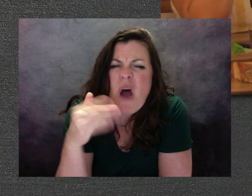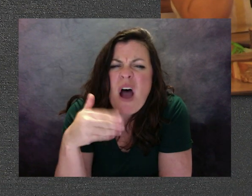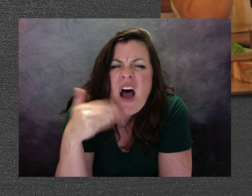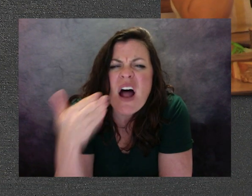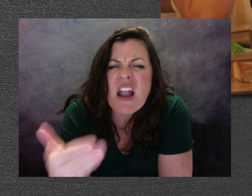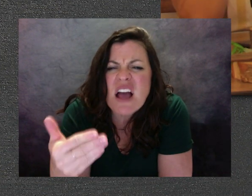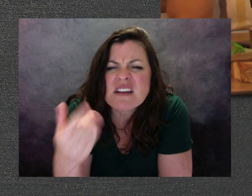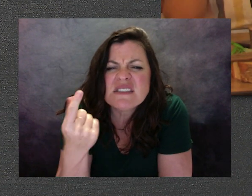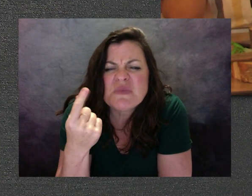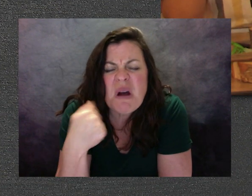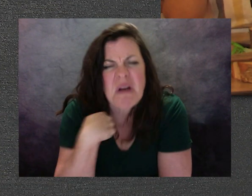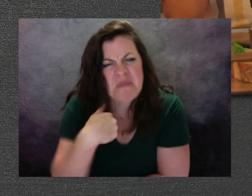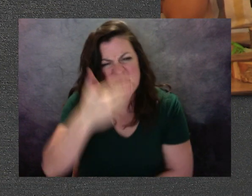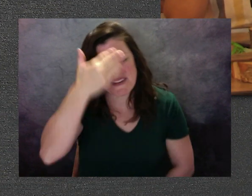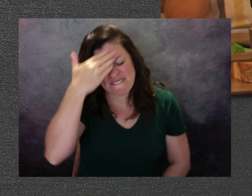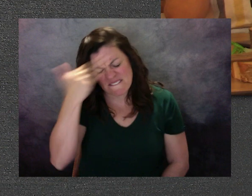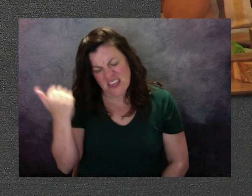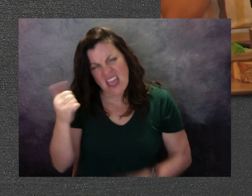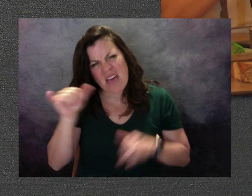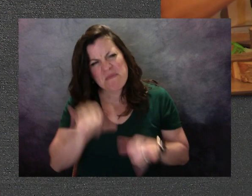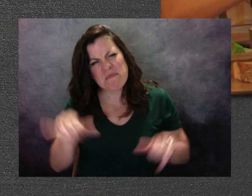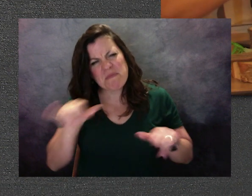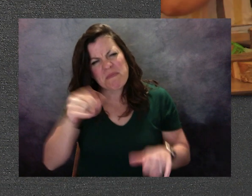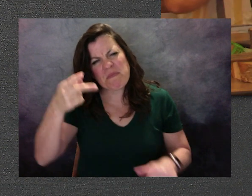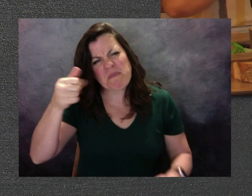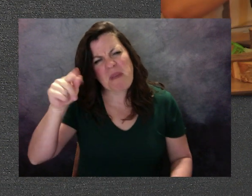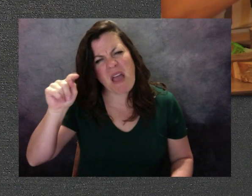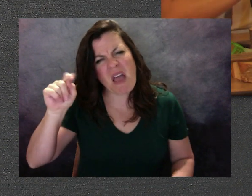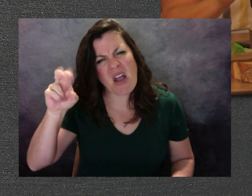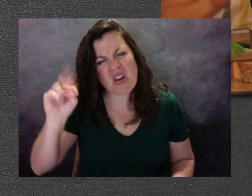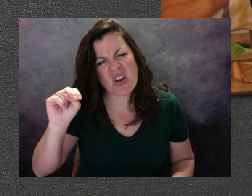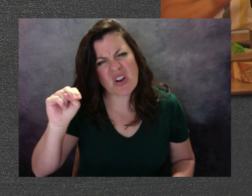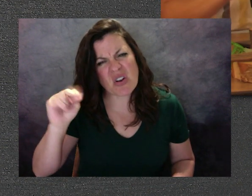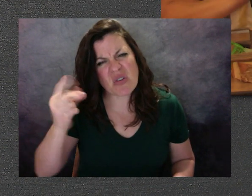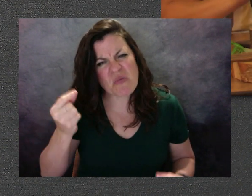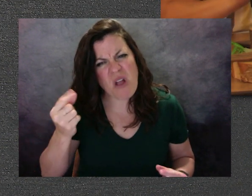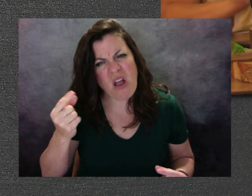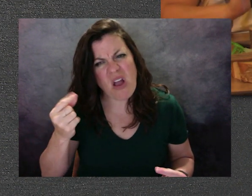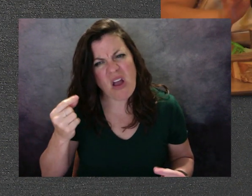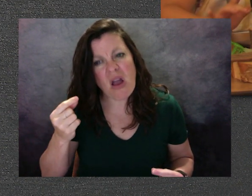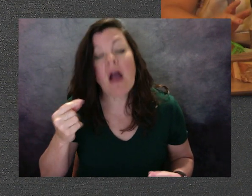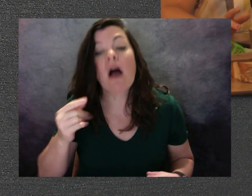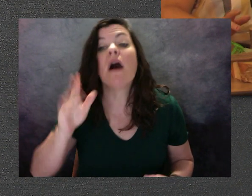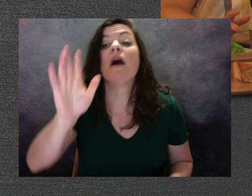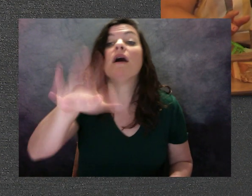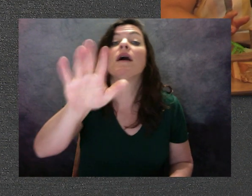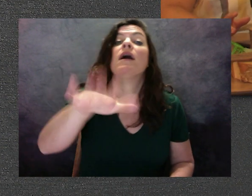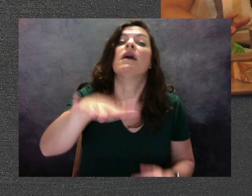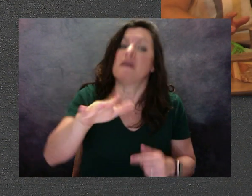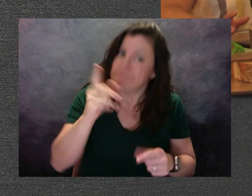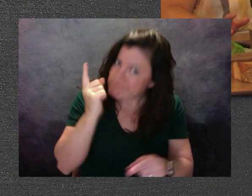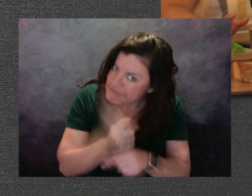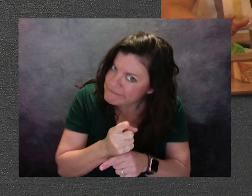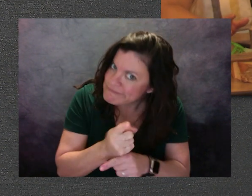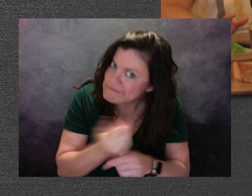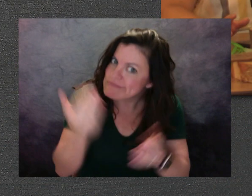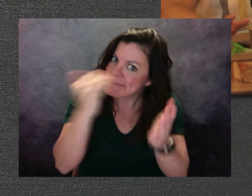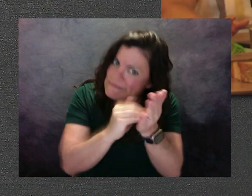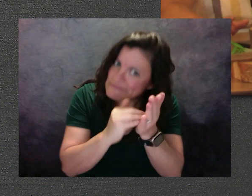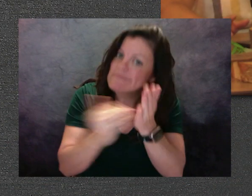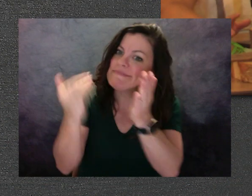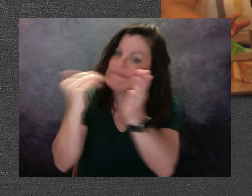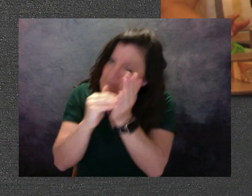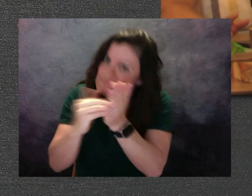pattern? Oh, yes, it goes over and over and over. Okay, here we go. Tube, ski,